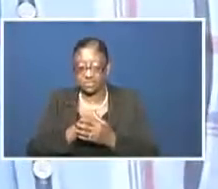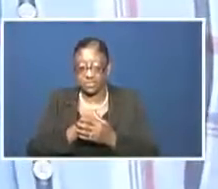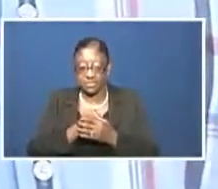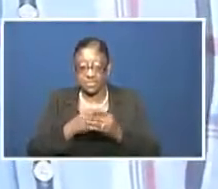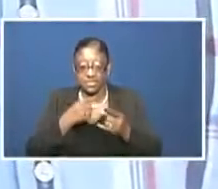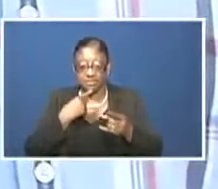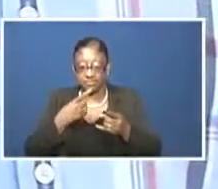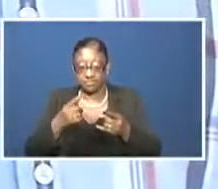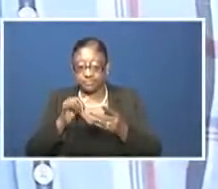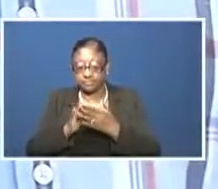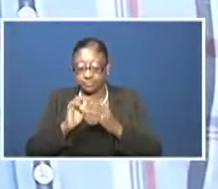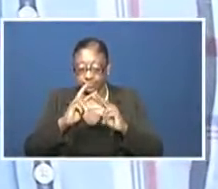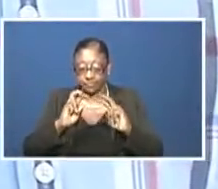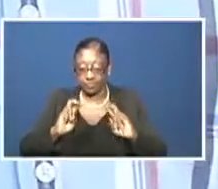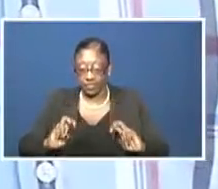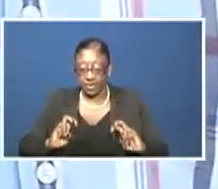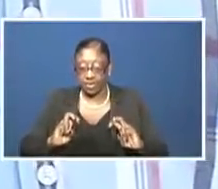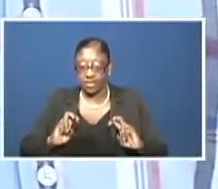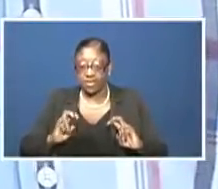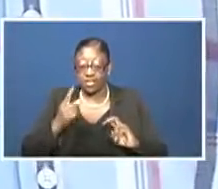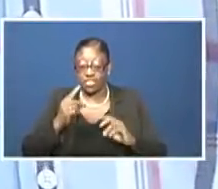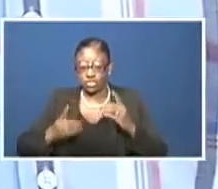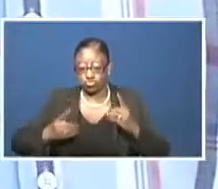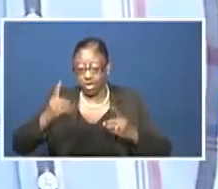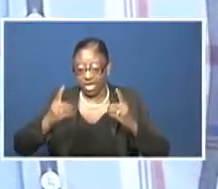investigation in this incident revealed that